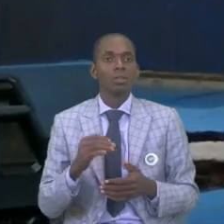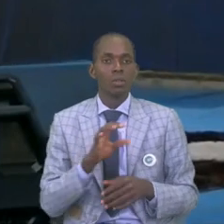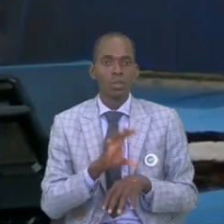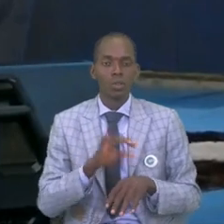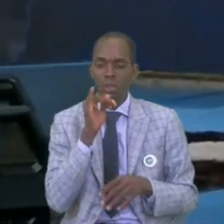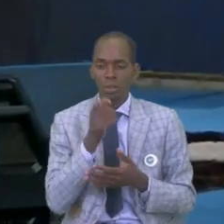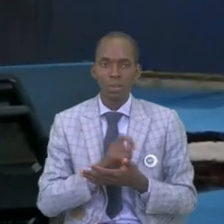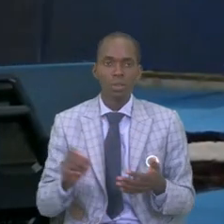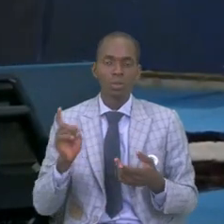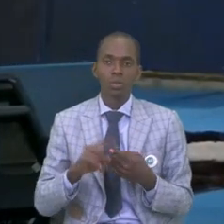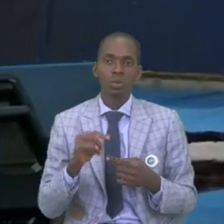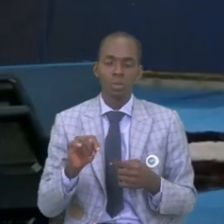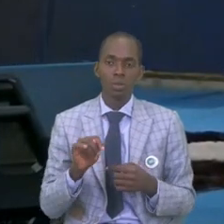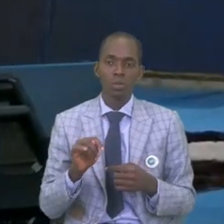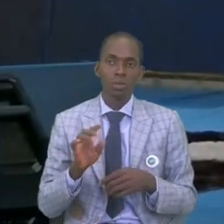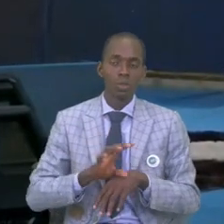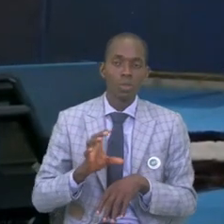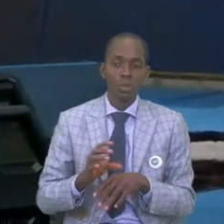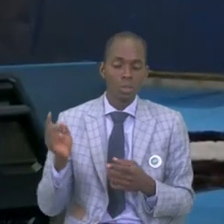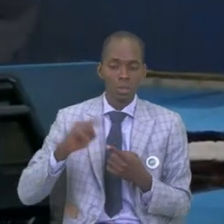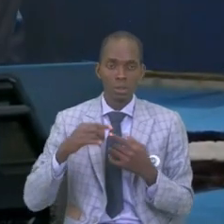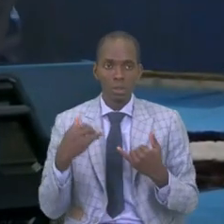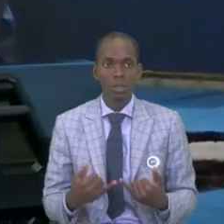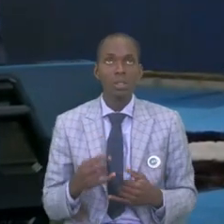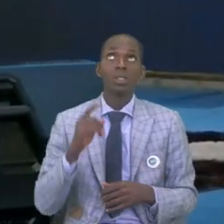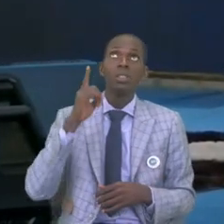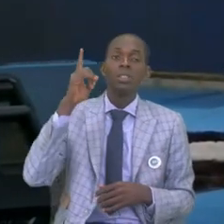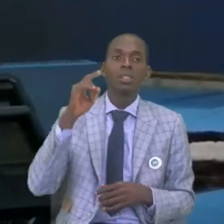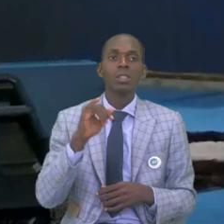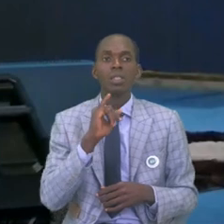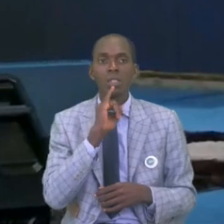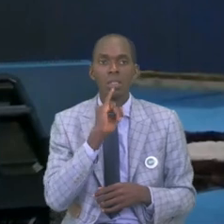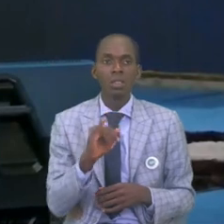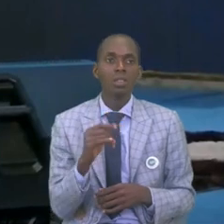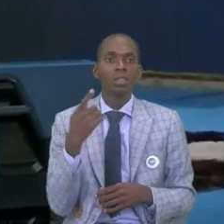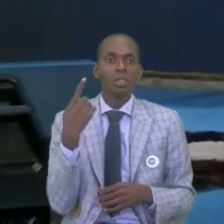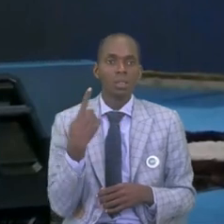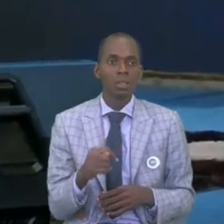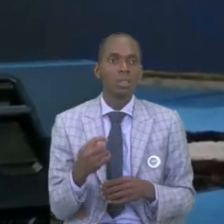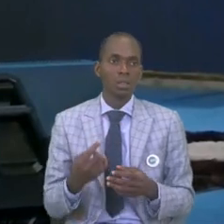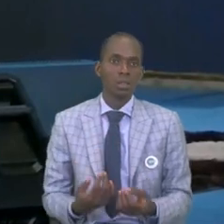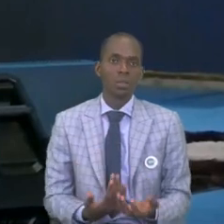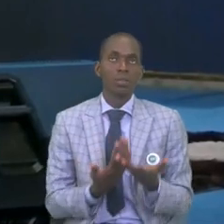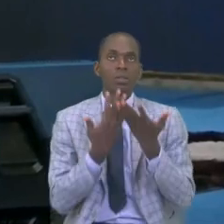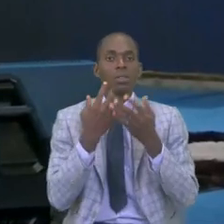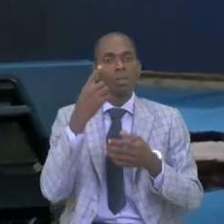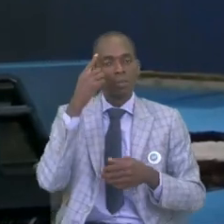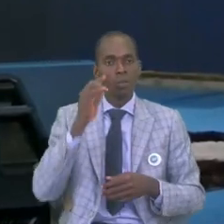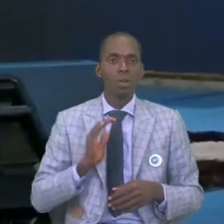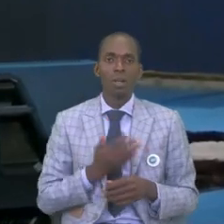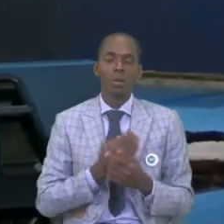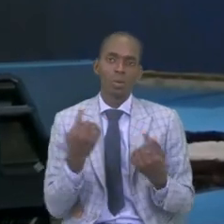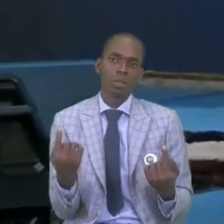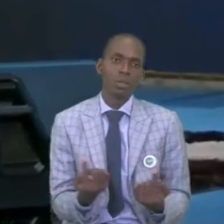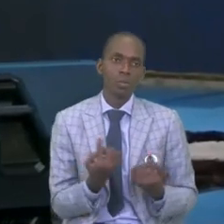church, until today, he said, he is the propitiation for our sin. It's